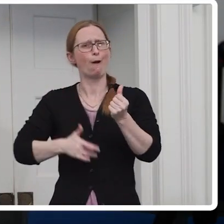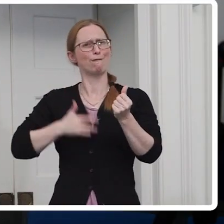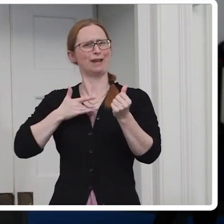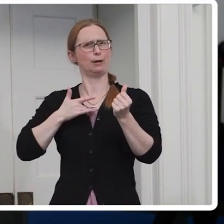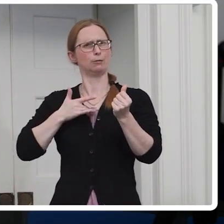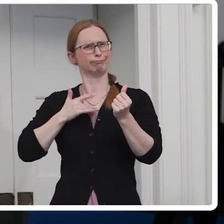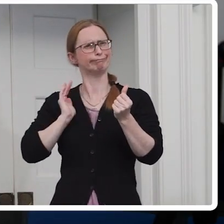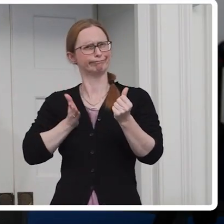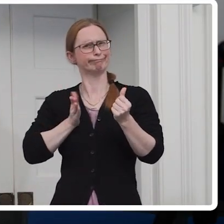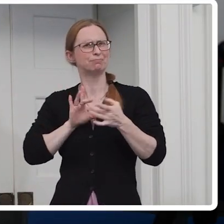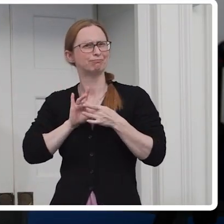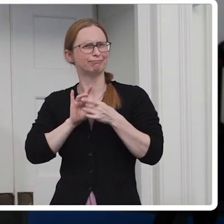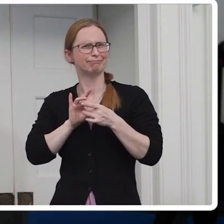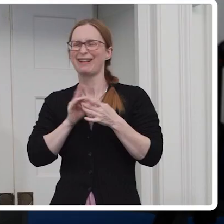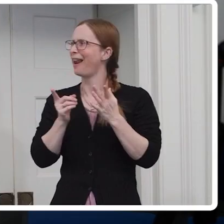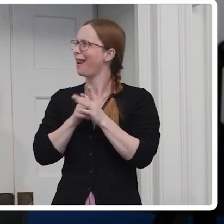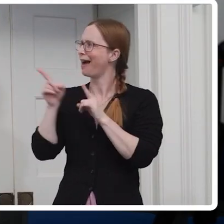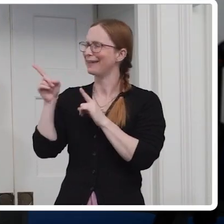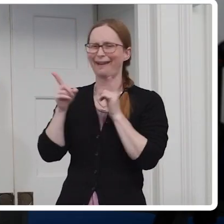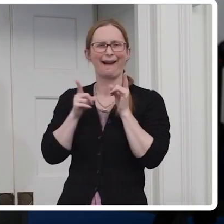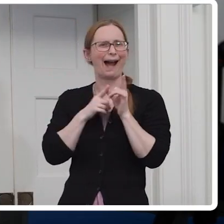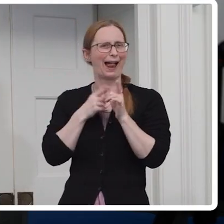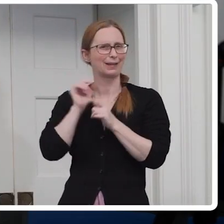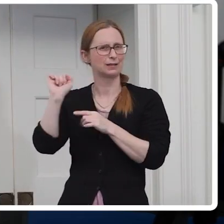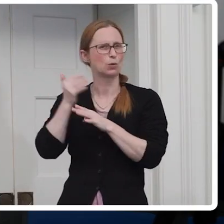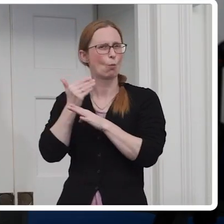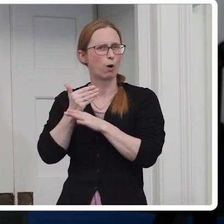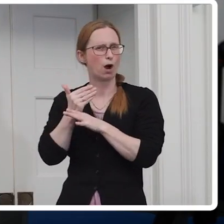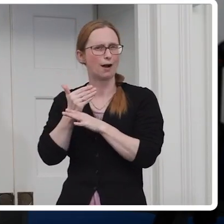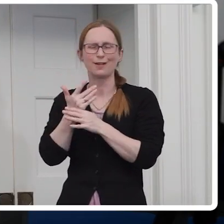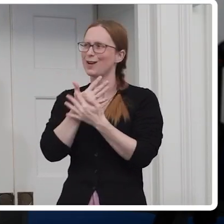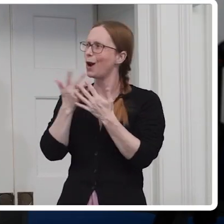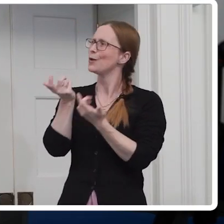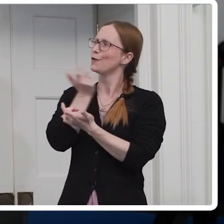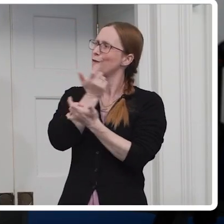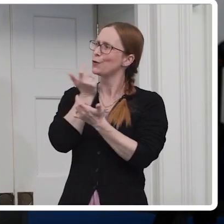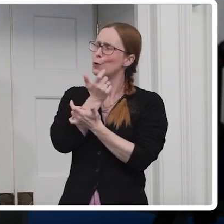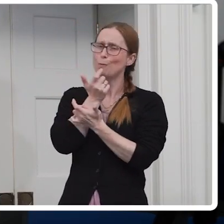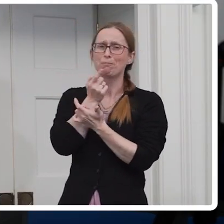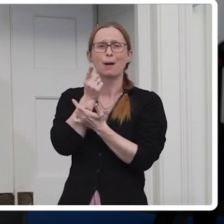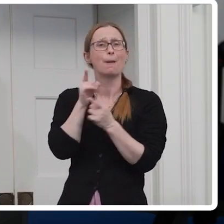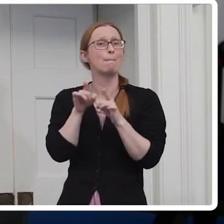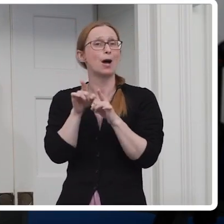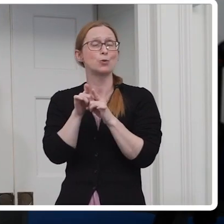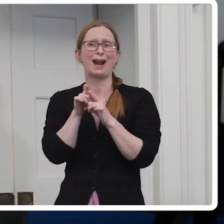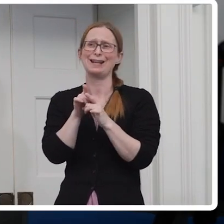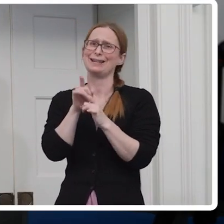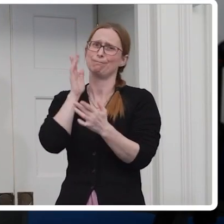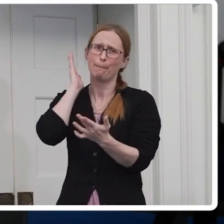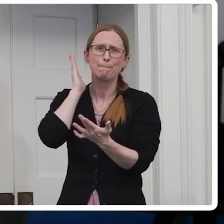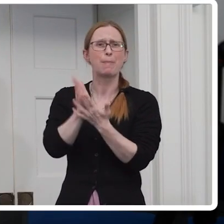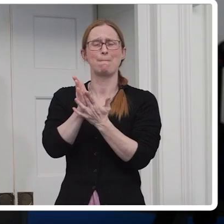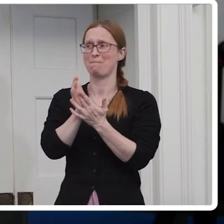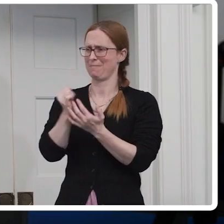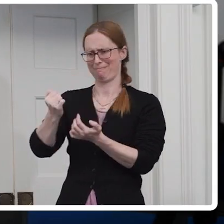are really redolent of Alan's practice. There's a lot of humour in there, but also just